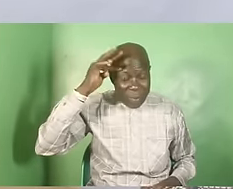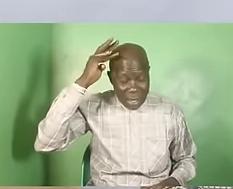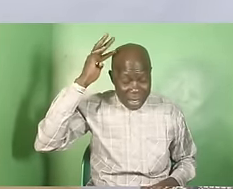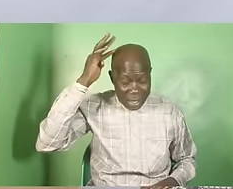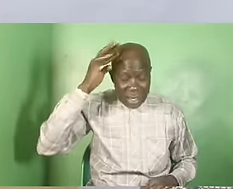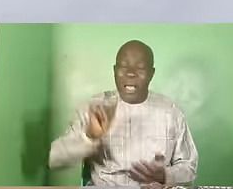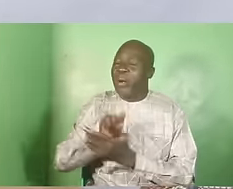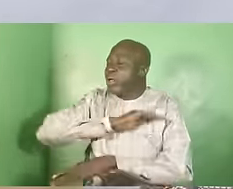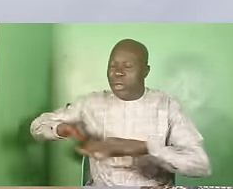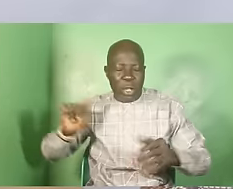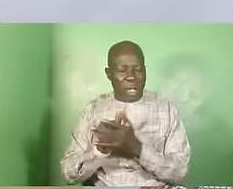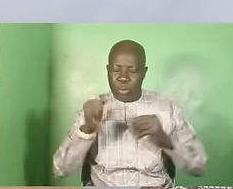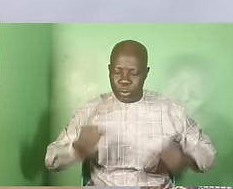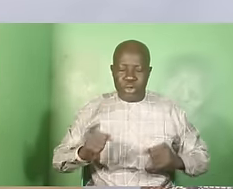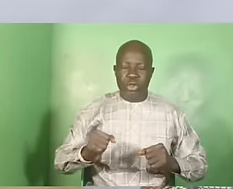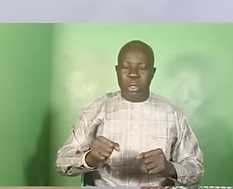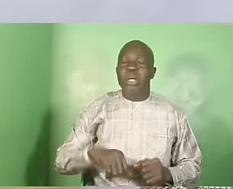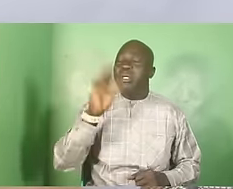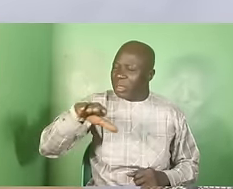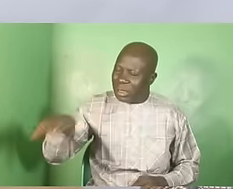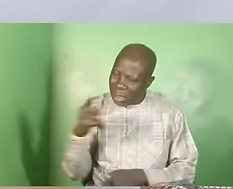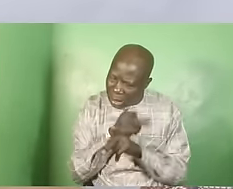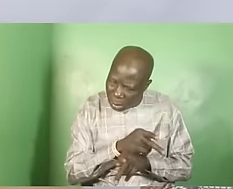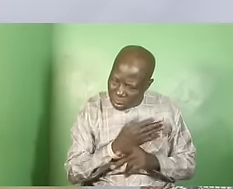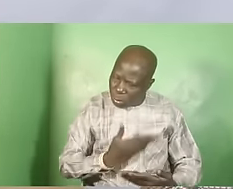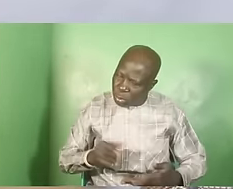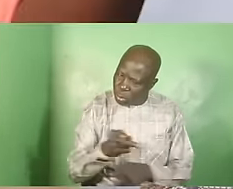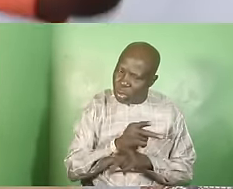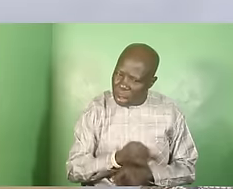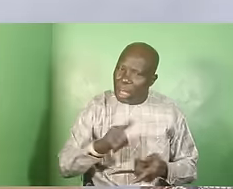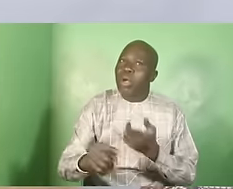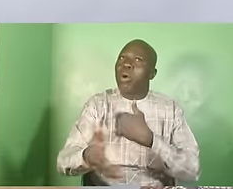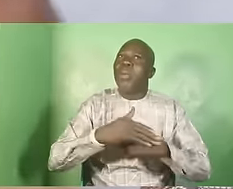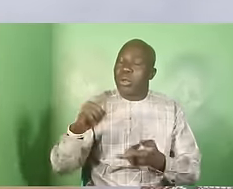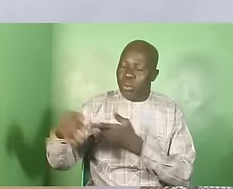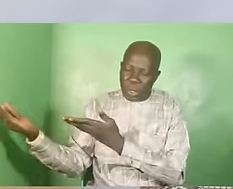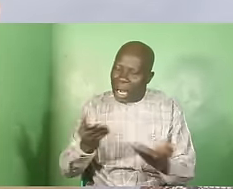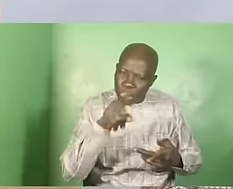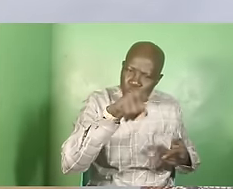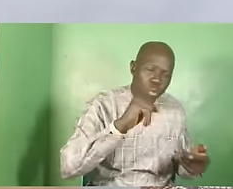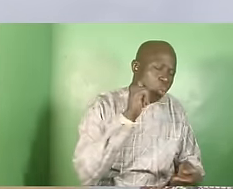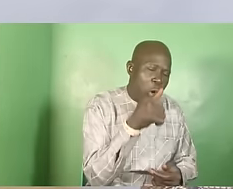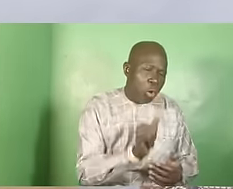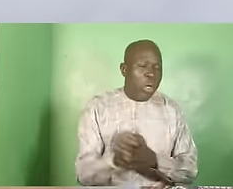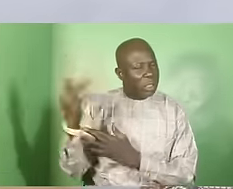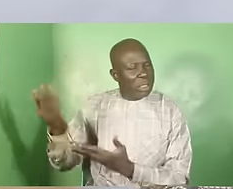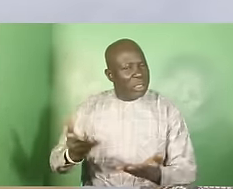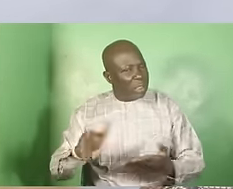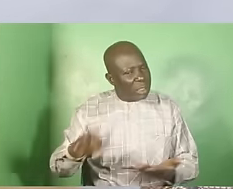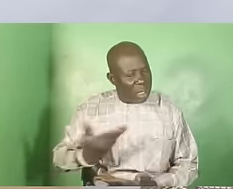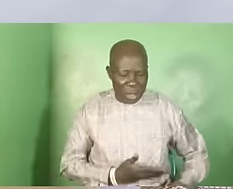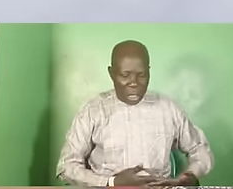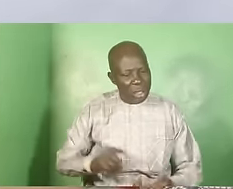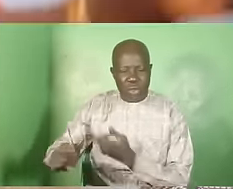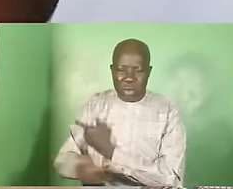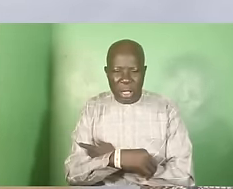Take care of them. Because of your future. Where there is no strength. The child you take care today. They will never come and carry you to school. The child